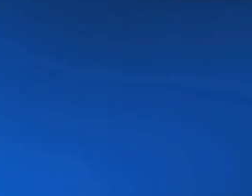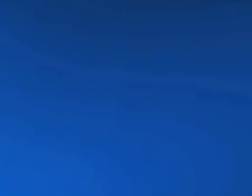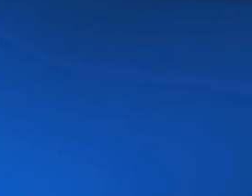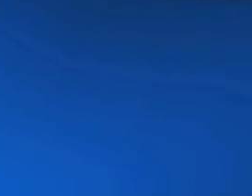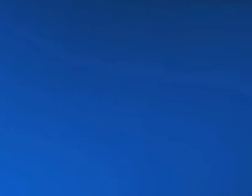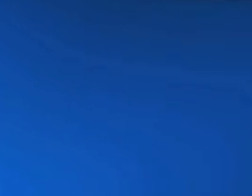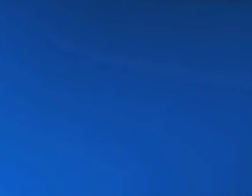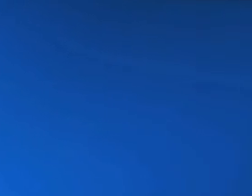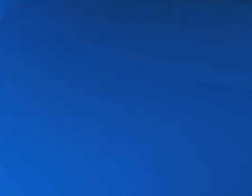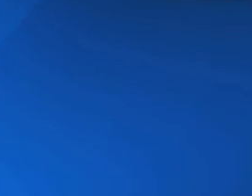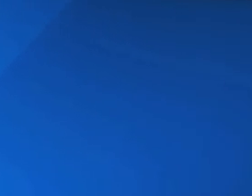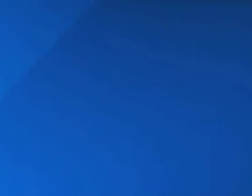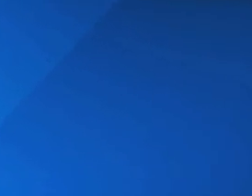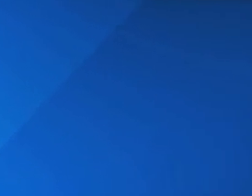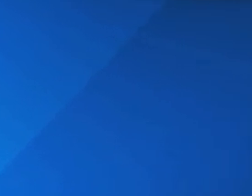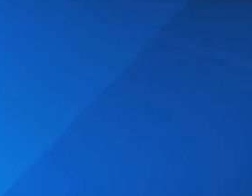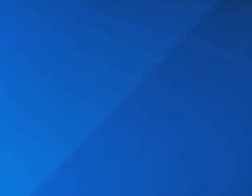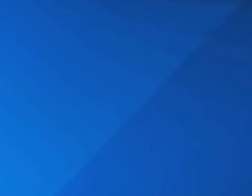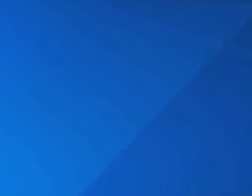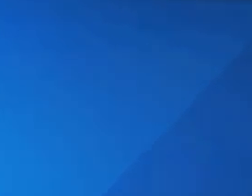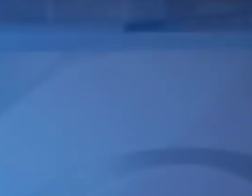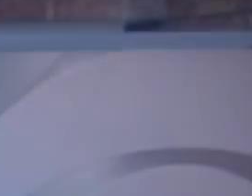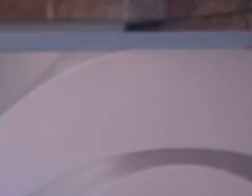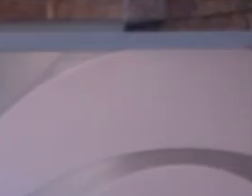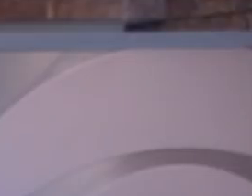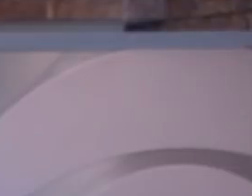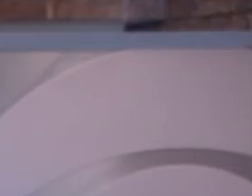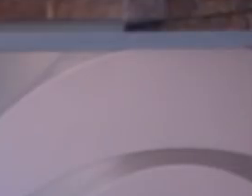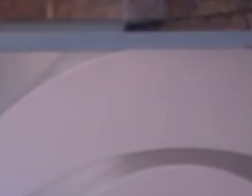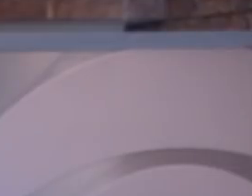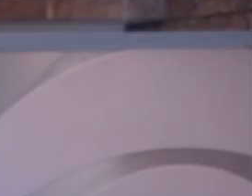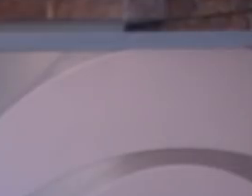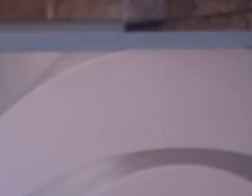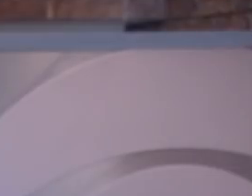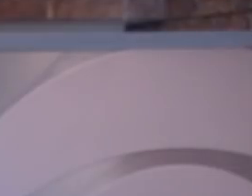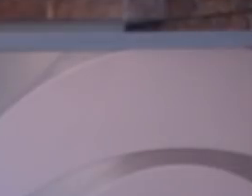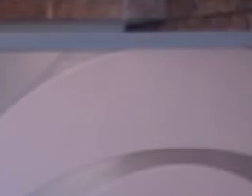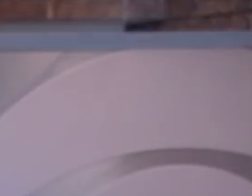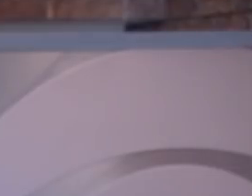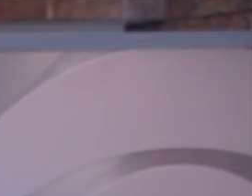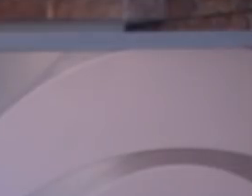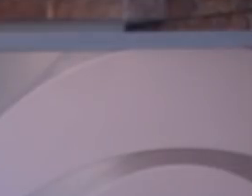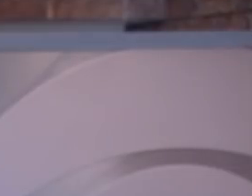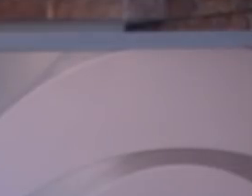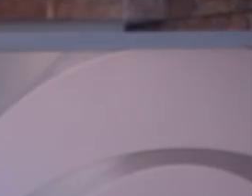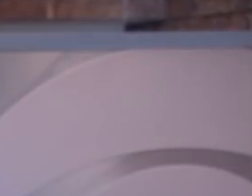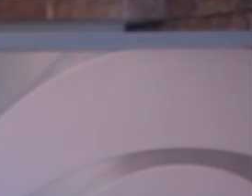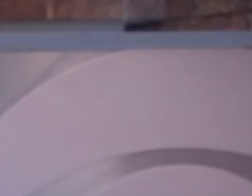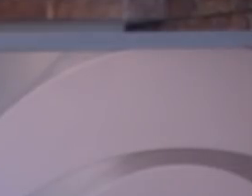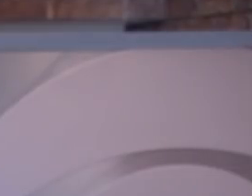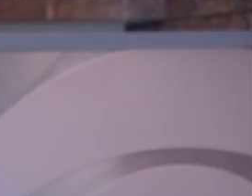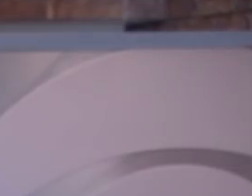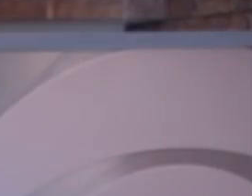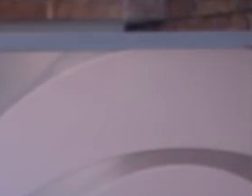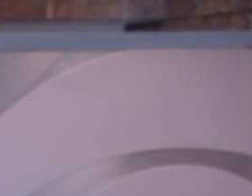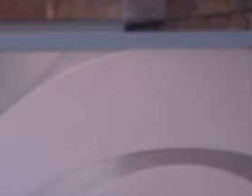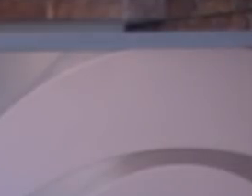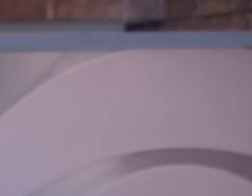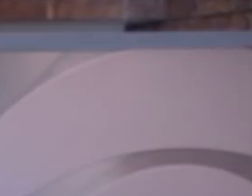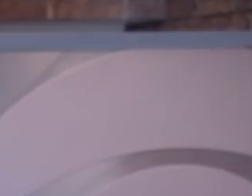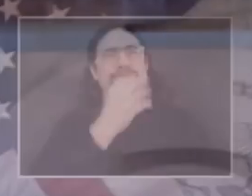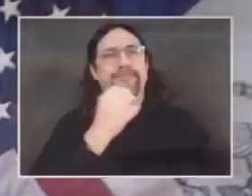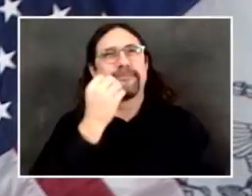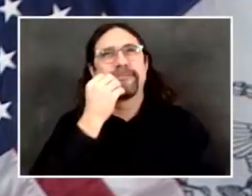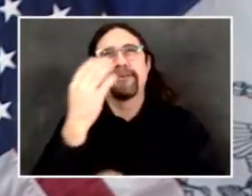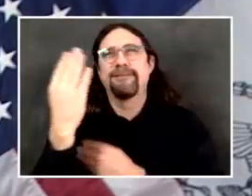From CBS 2 News, this is a special report. Mayor de Blasio is giving an update on the coronavirus pandemic in New York City. Let's